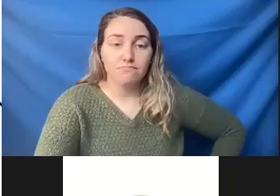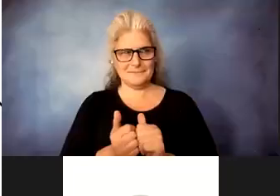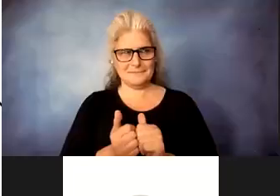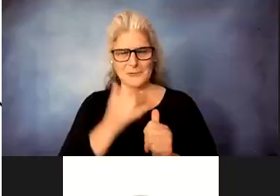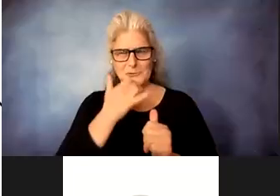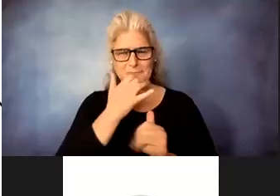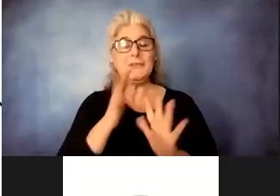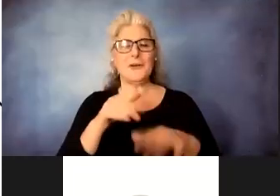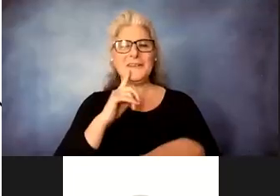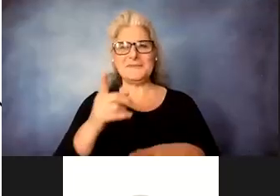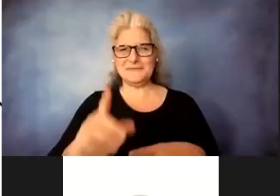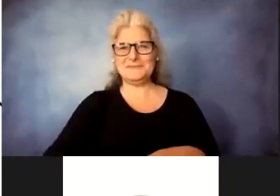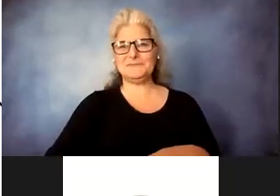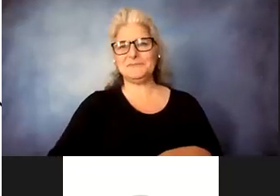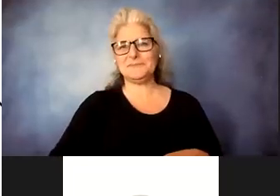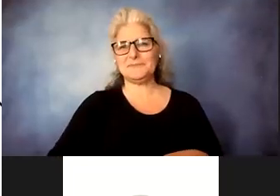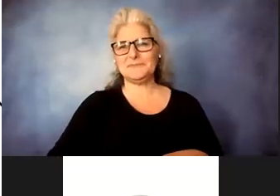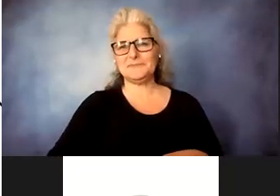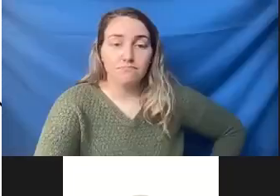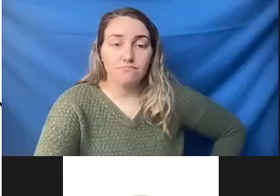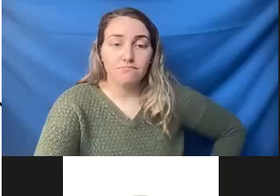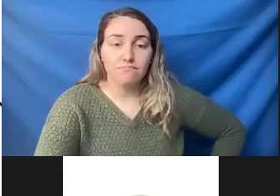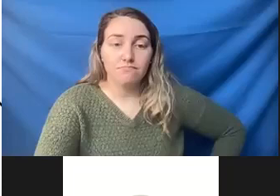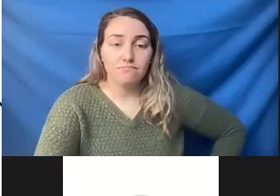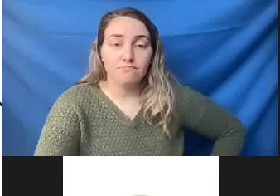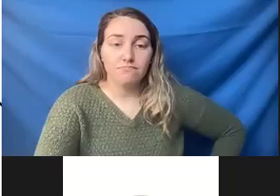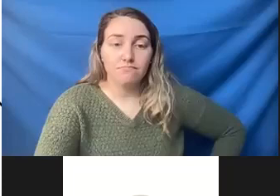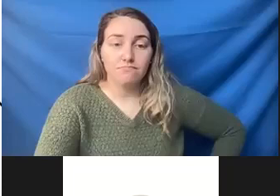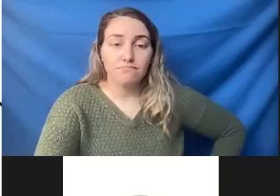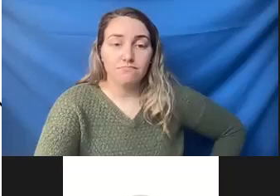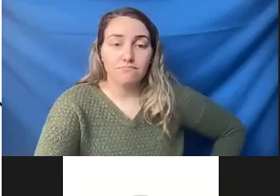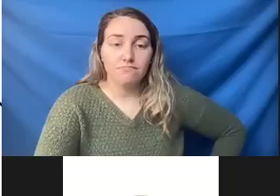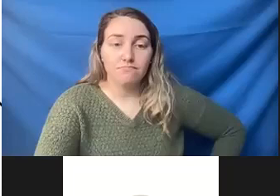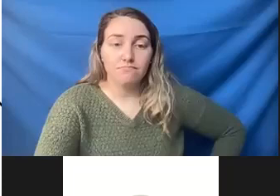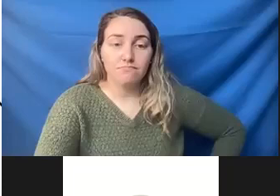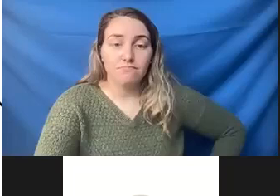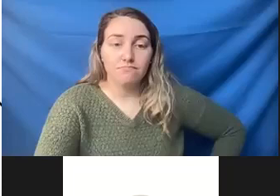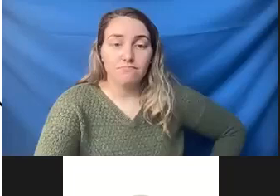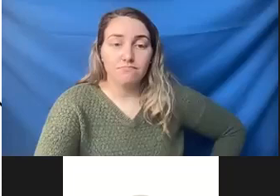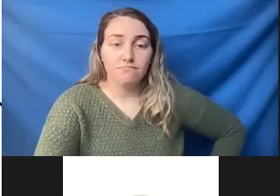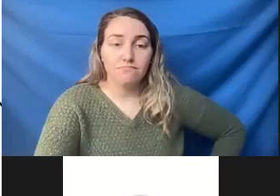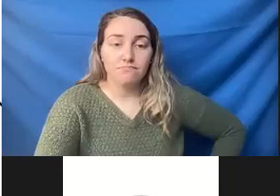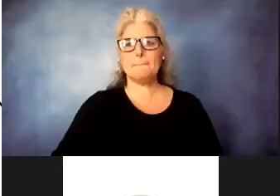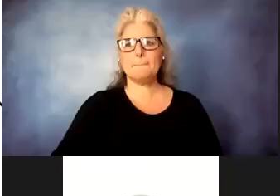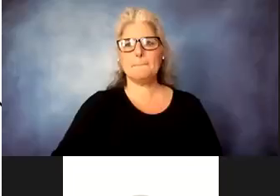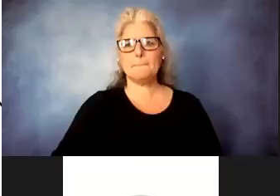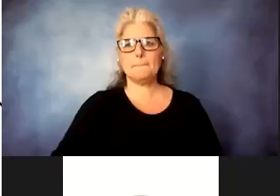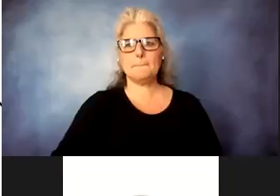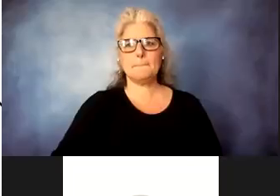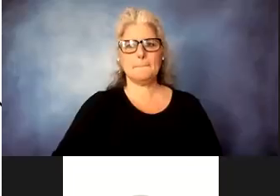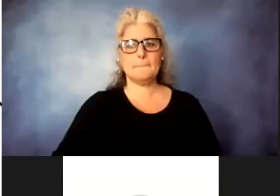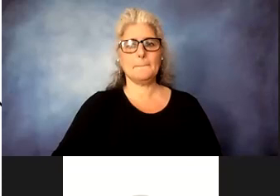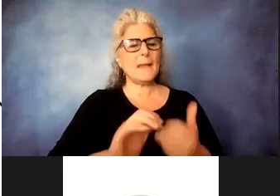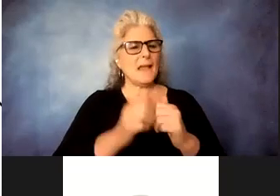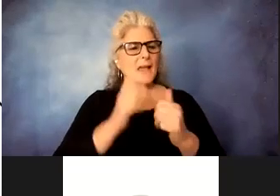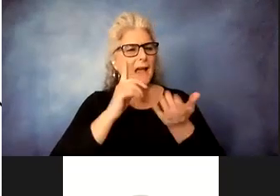to communicate with voters. So something that we found was that voters, when we talk to them about ranked choice